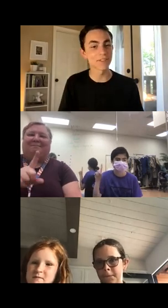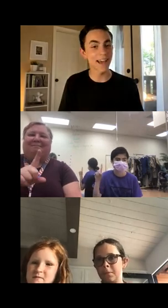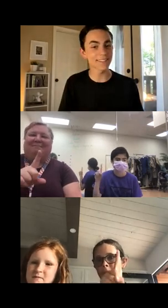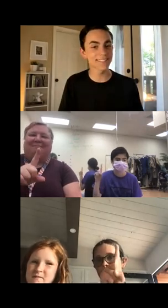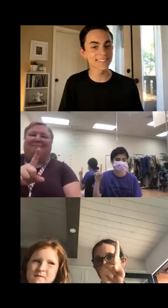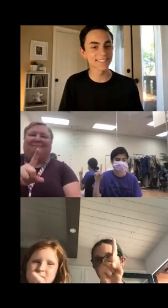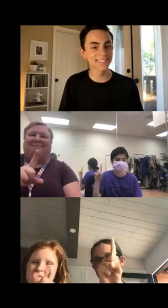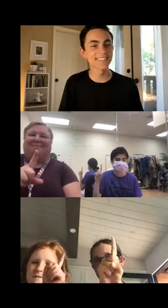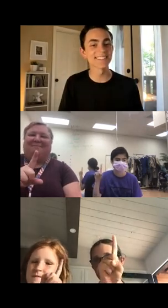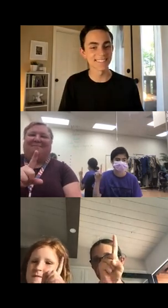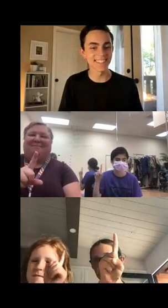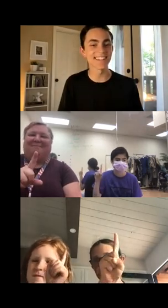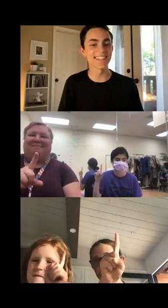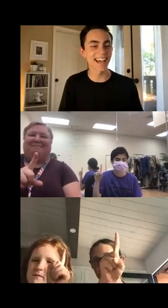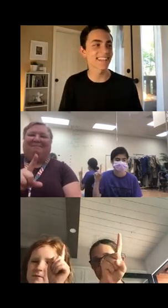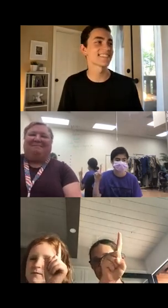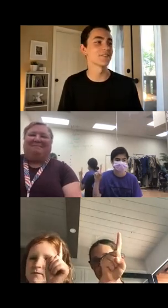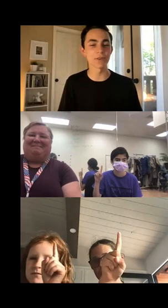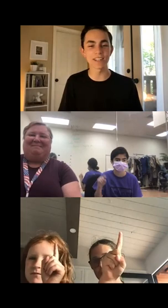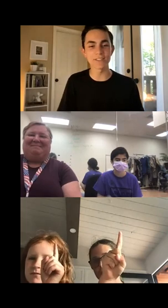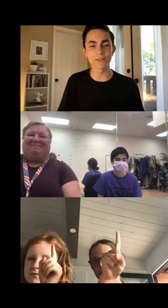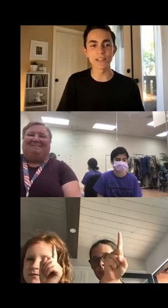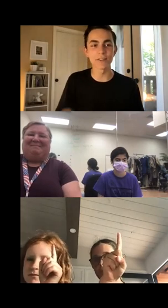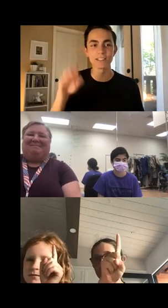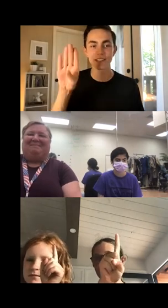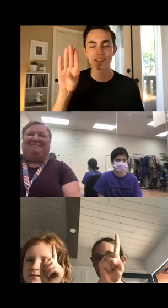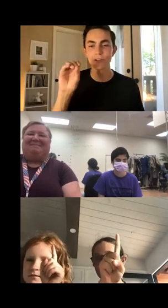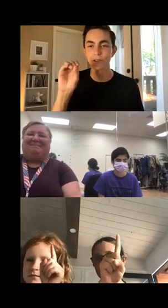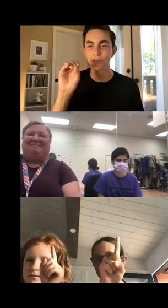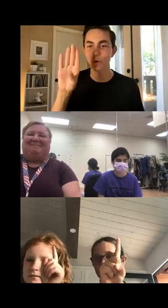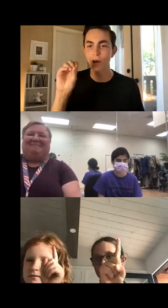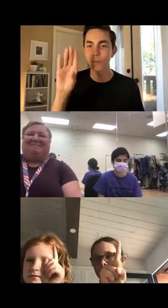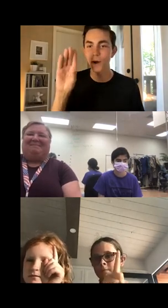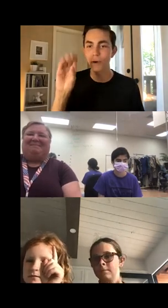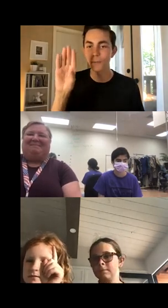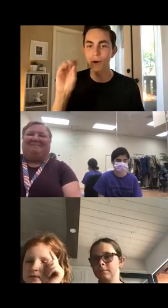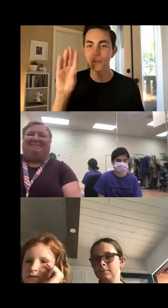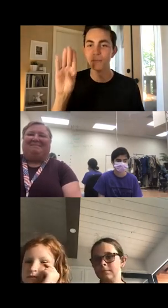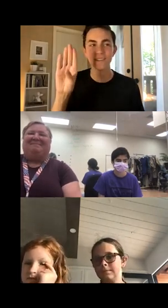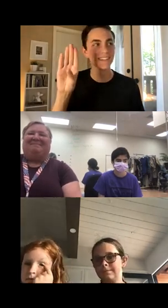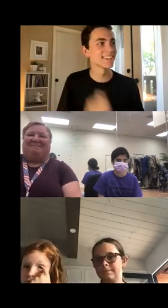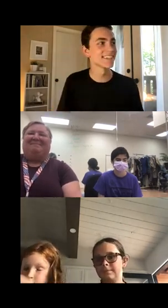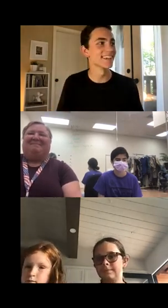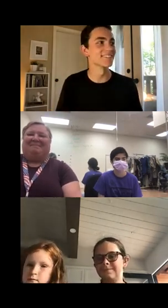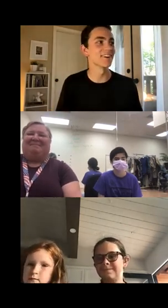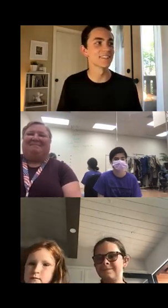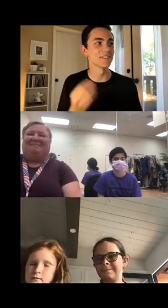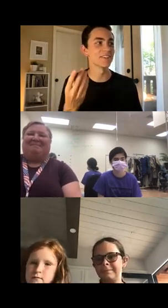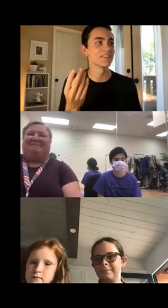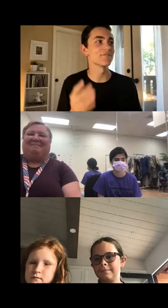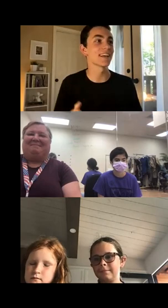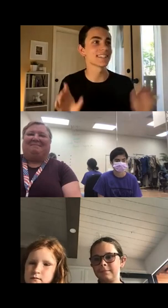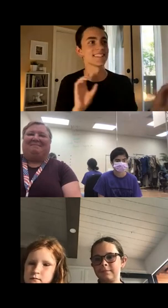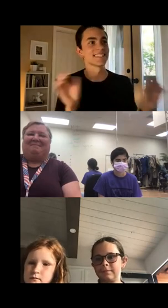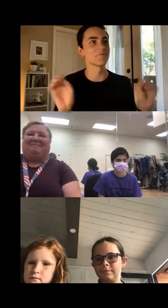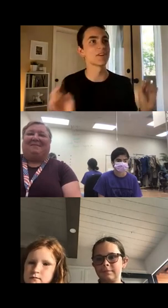It's fast. Good, yes, you can recognize those letters. And like I said earlier, you can go Bob, Bob, Bob, Bob, Bob. It's fun when